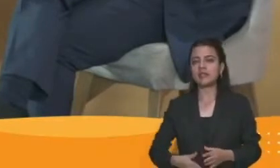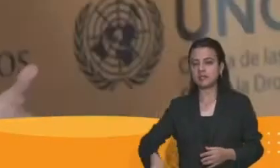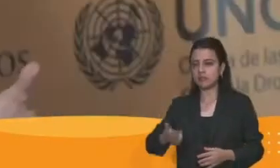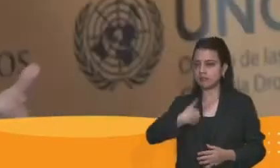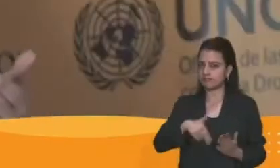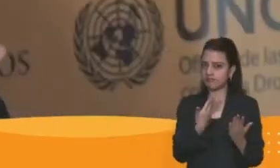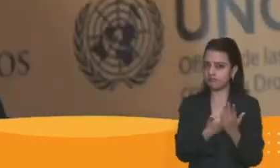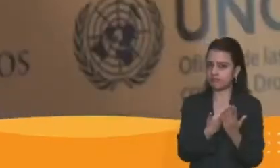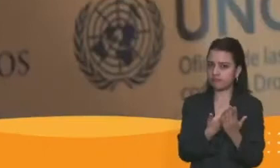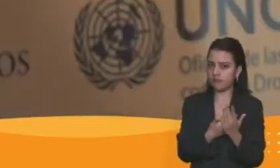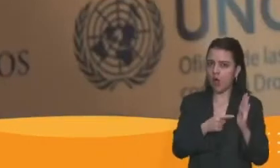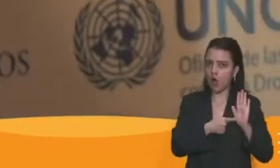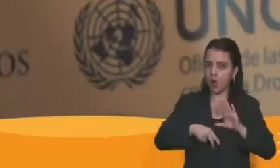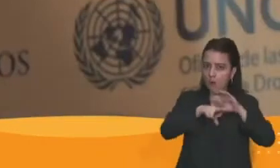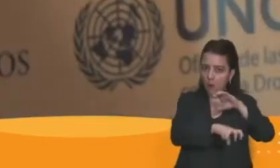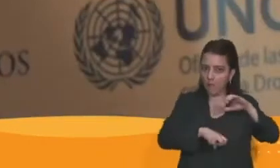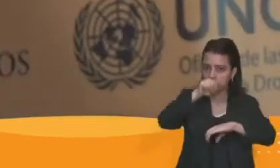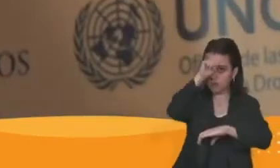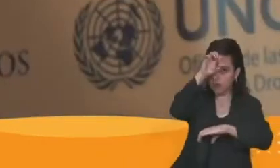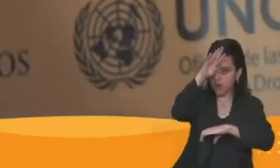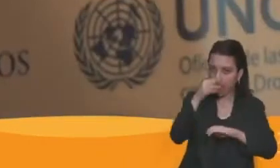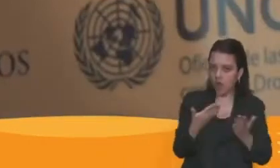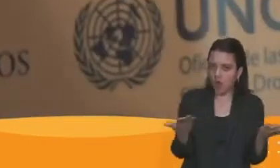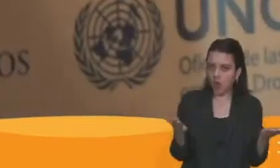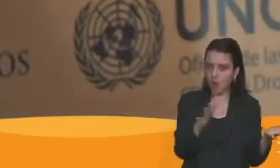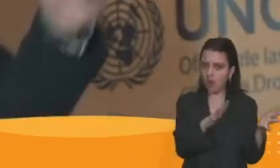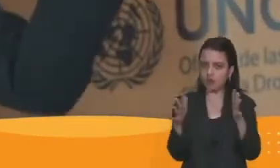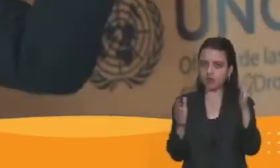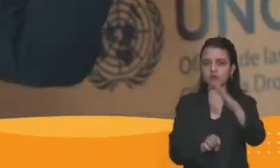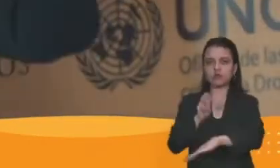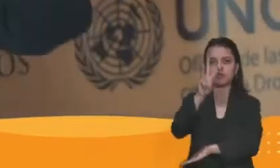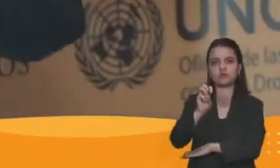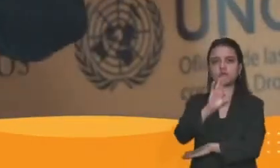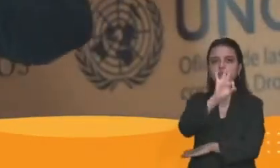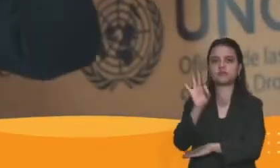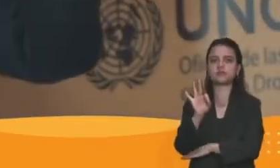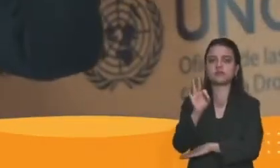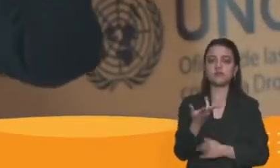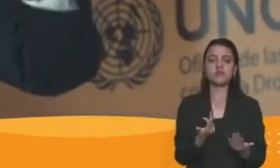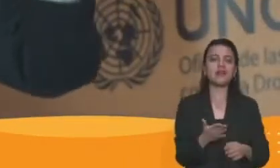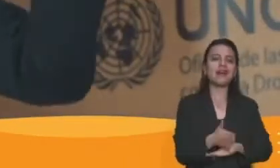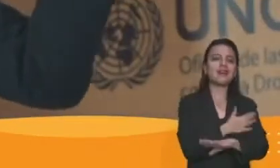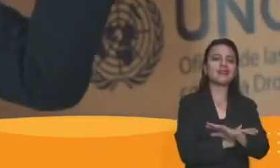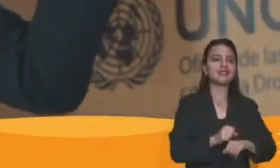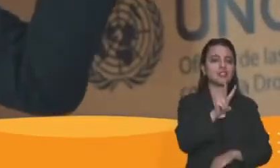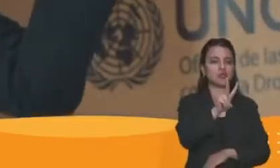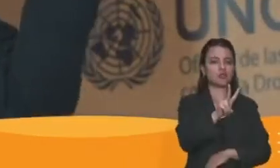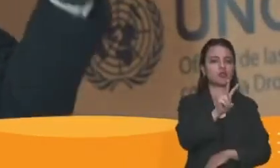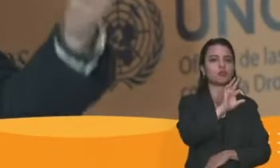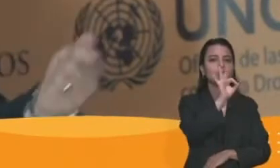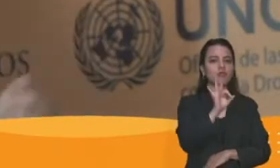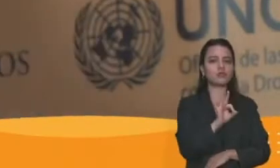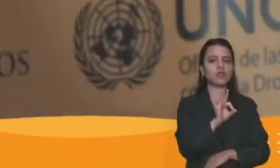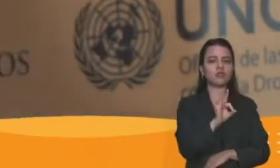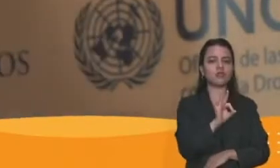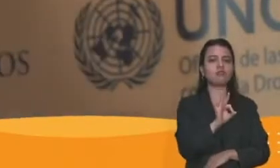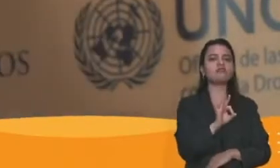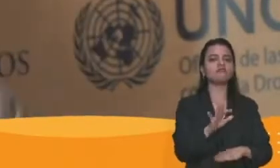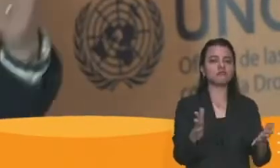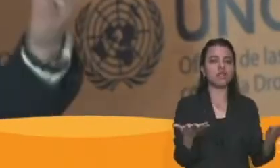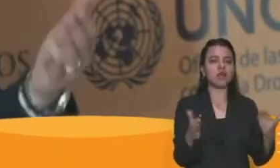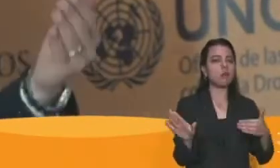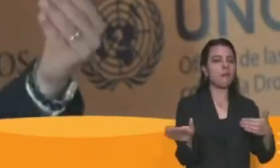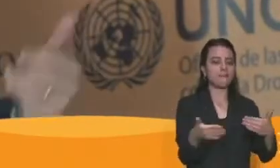And the illicit extraction evidence, we had a reduction of 8%, 2% It was the general